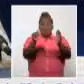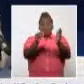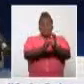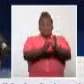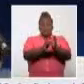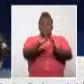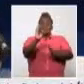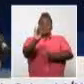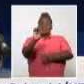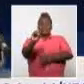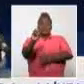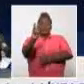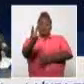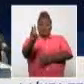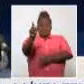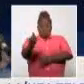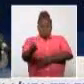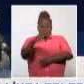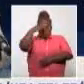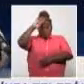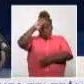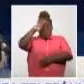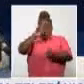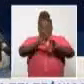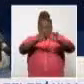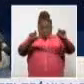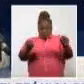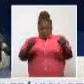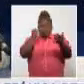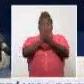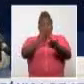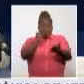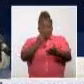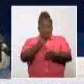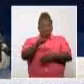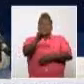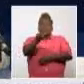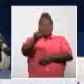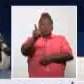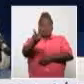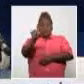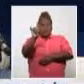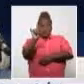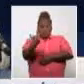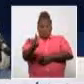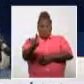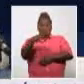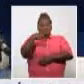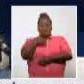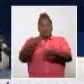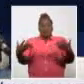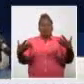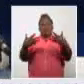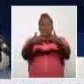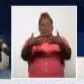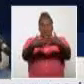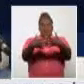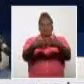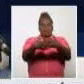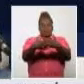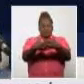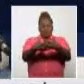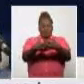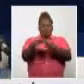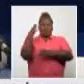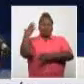Yesterday, I was asked how they could have a source of infection abroad if foreigners are not entering